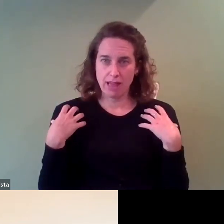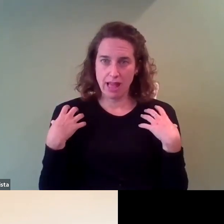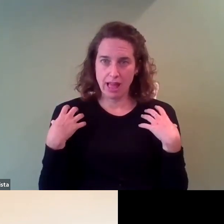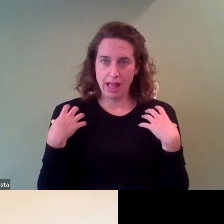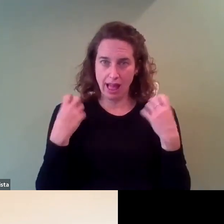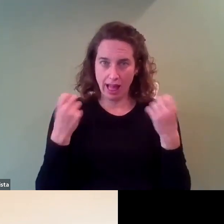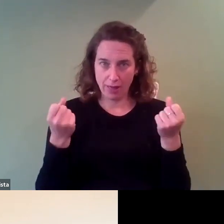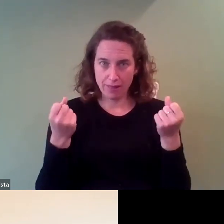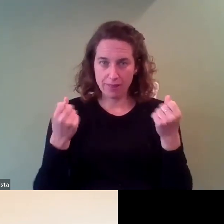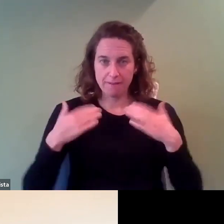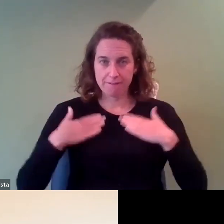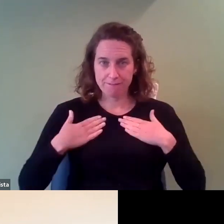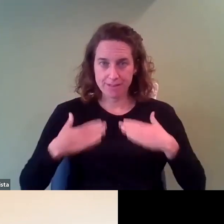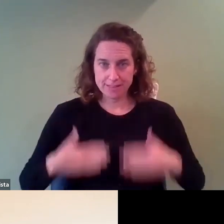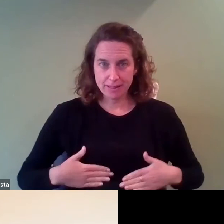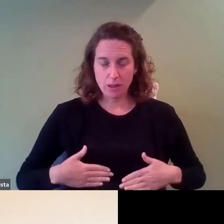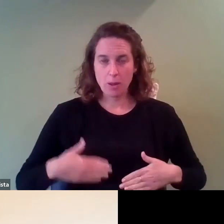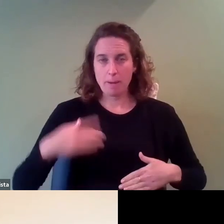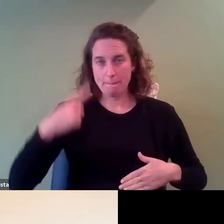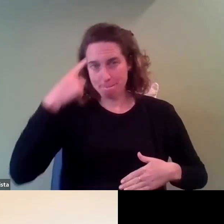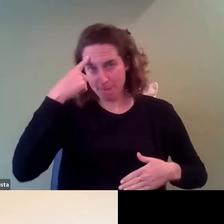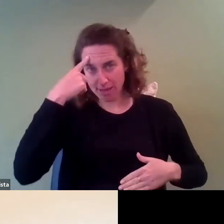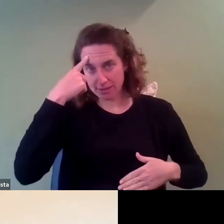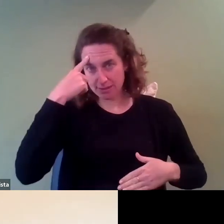physical, mental, digital